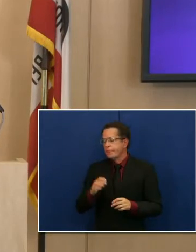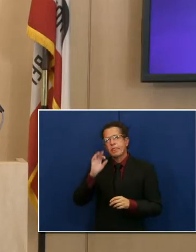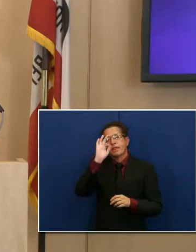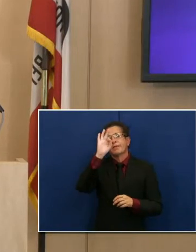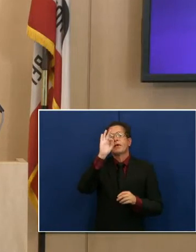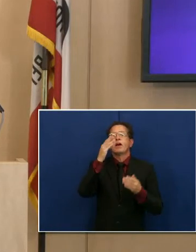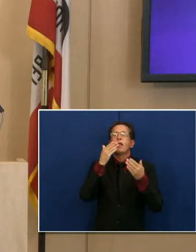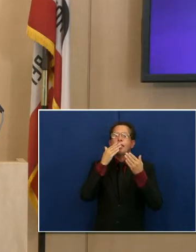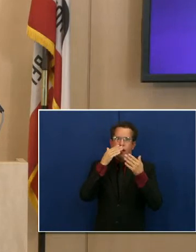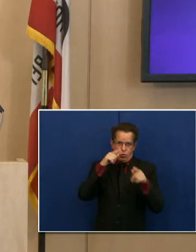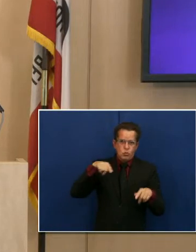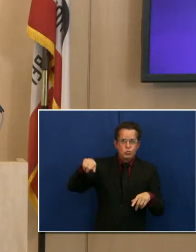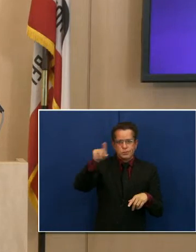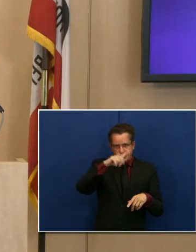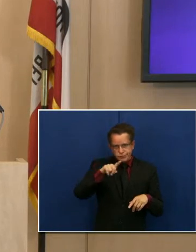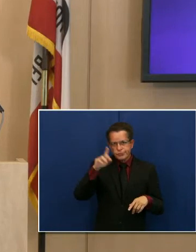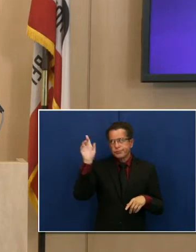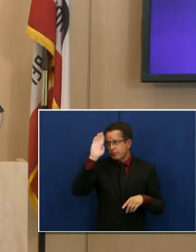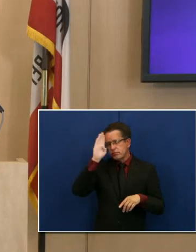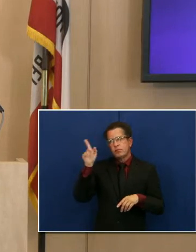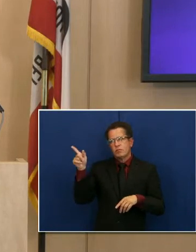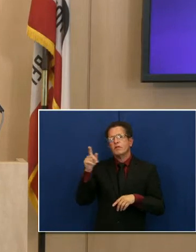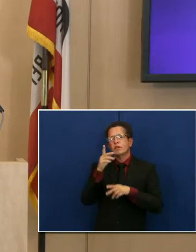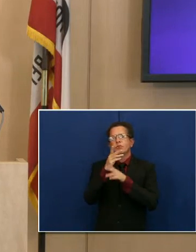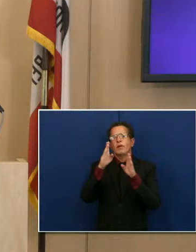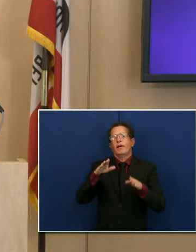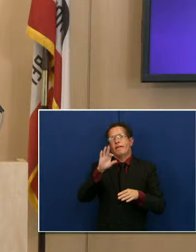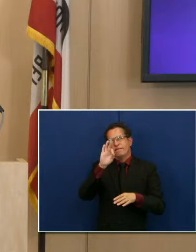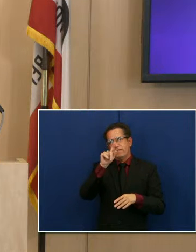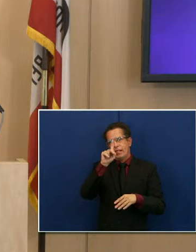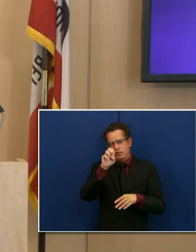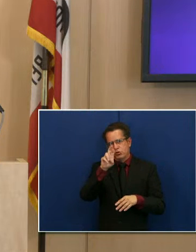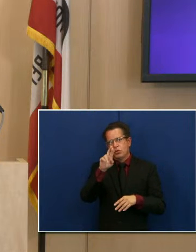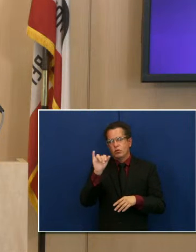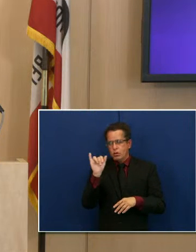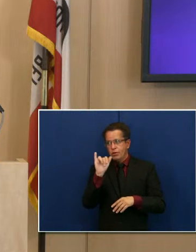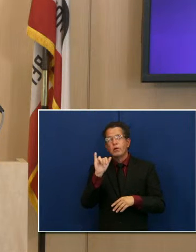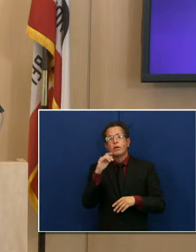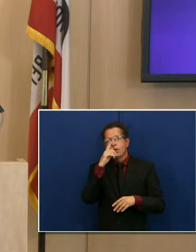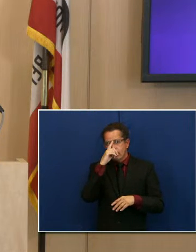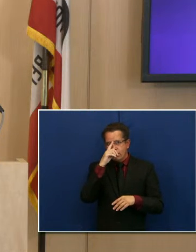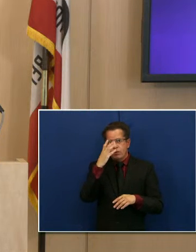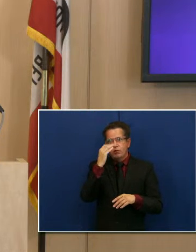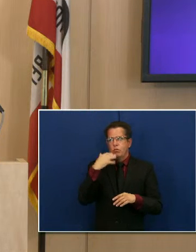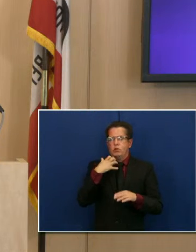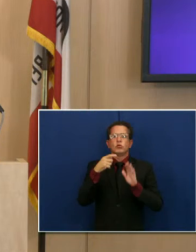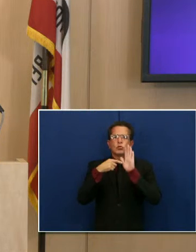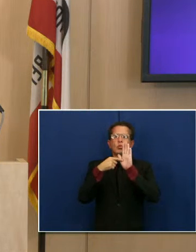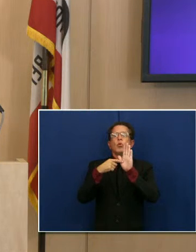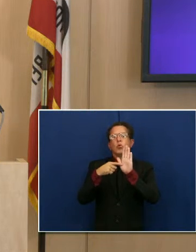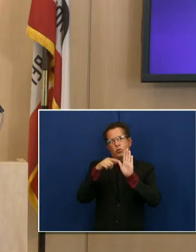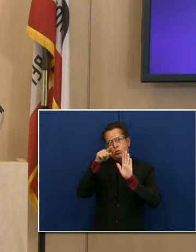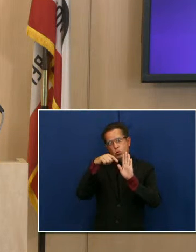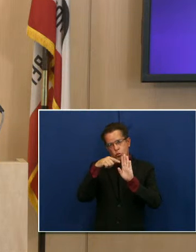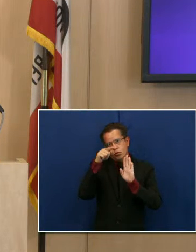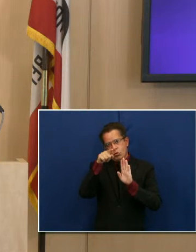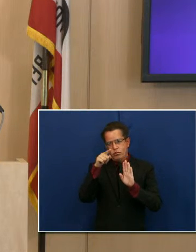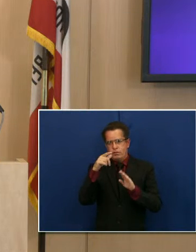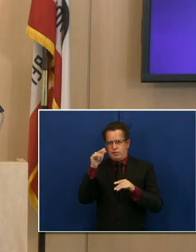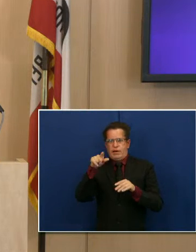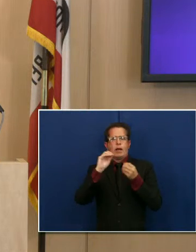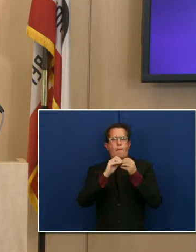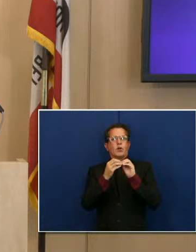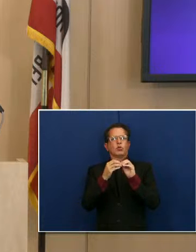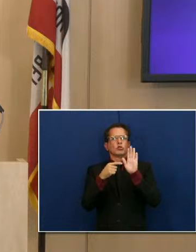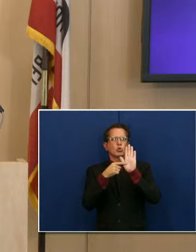Thank you, Supervisor Fletcher. Before sharing the latest COVID-19 statistics, I want to share with everyone how